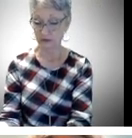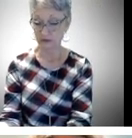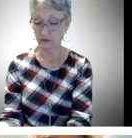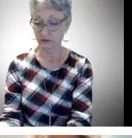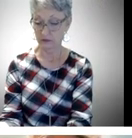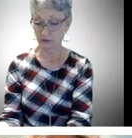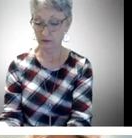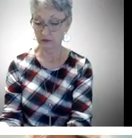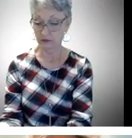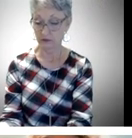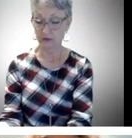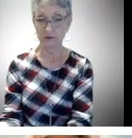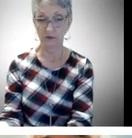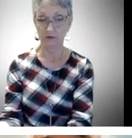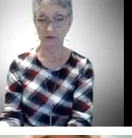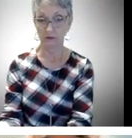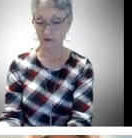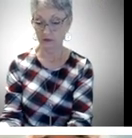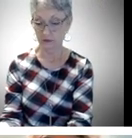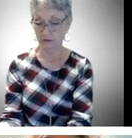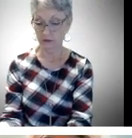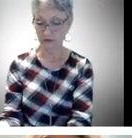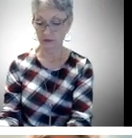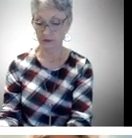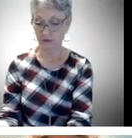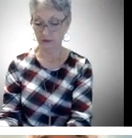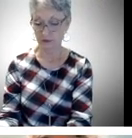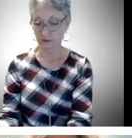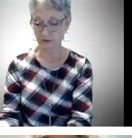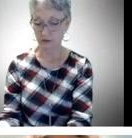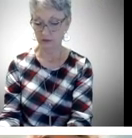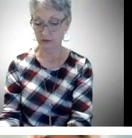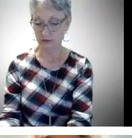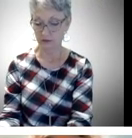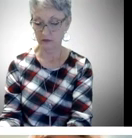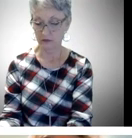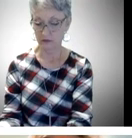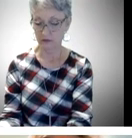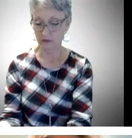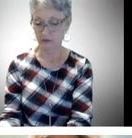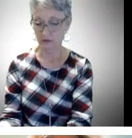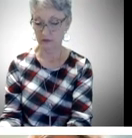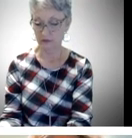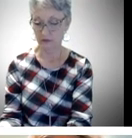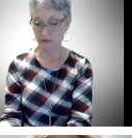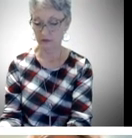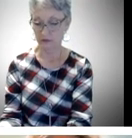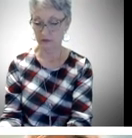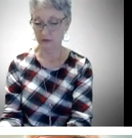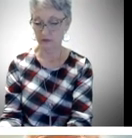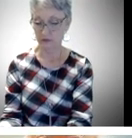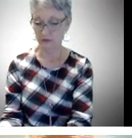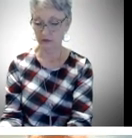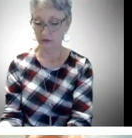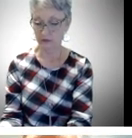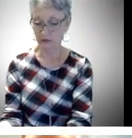given a copy of the Bill of Rights. And then each year thereafter, their guardian has to give them a copy of the Bill of Rights. And,